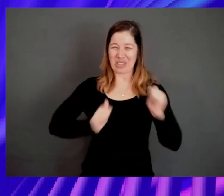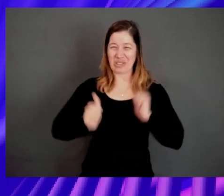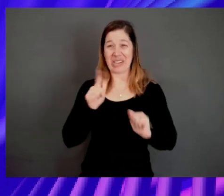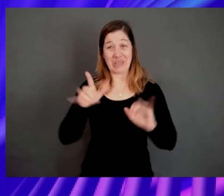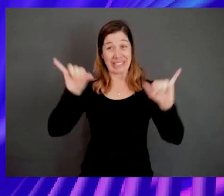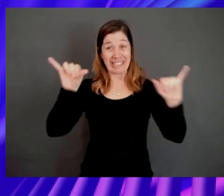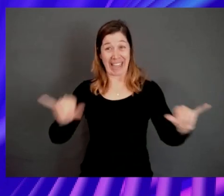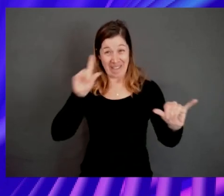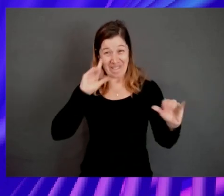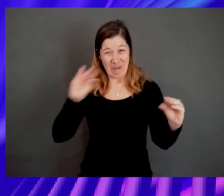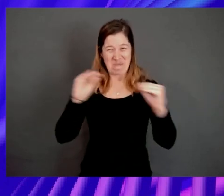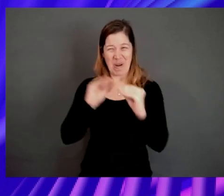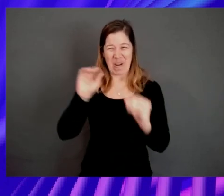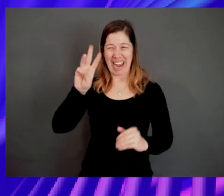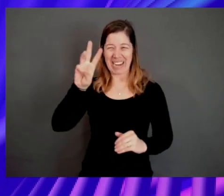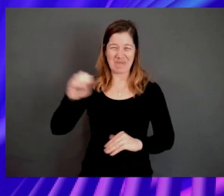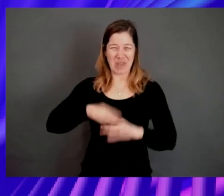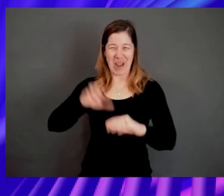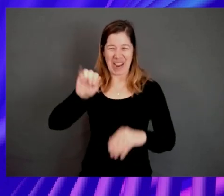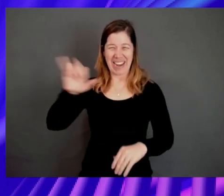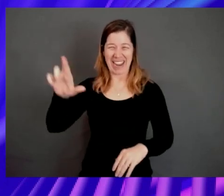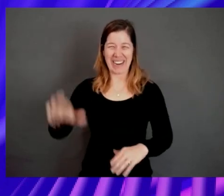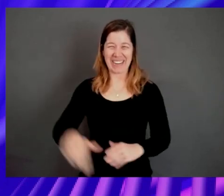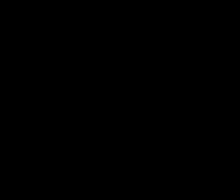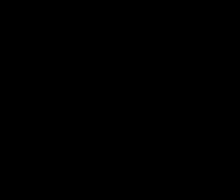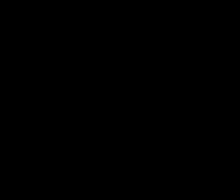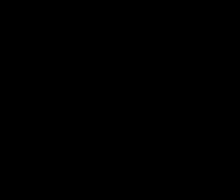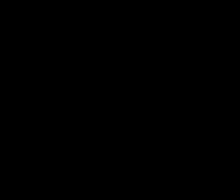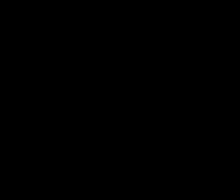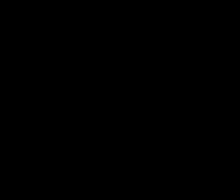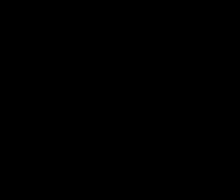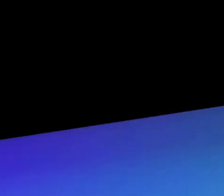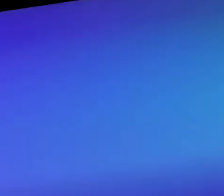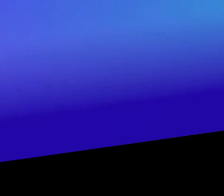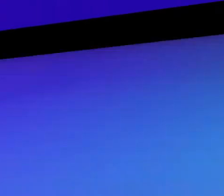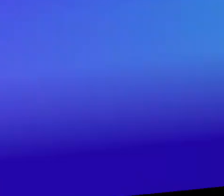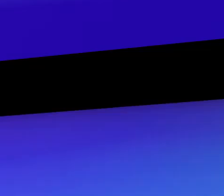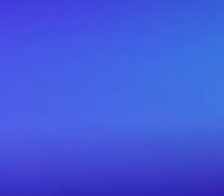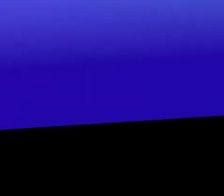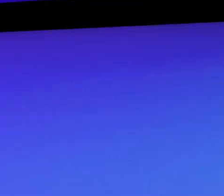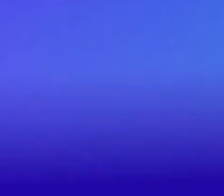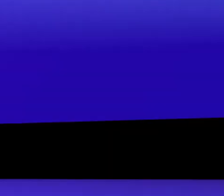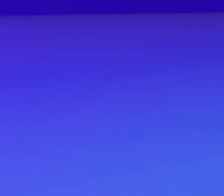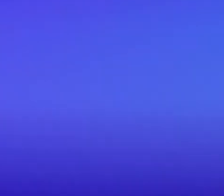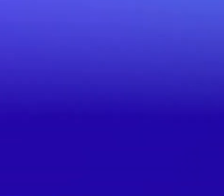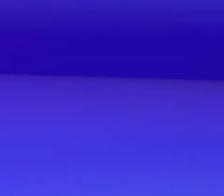from AWS On Air. Well.